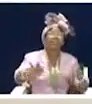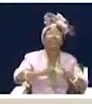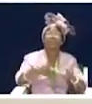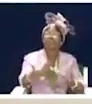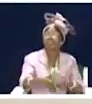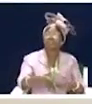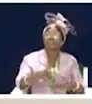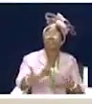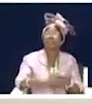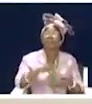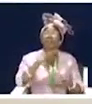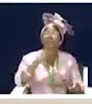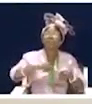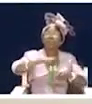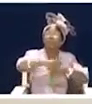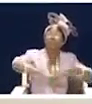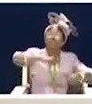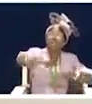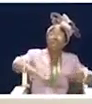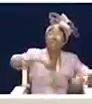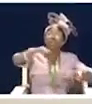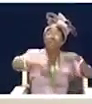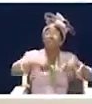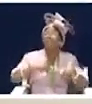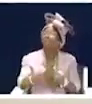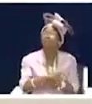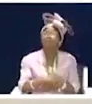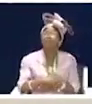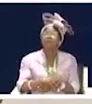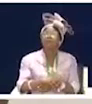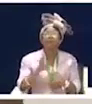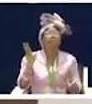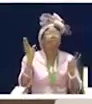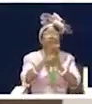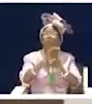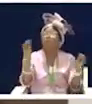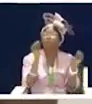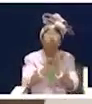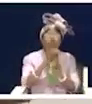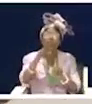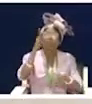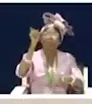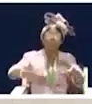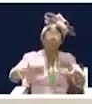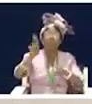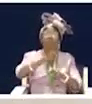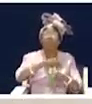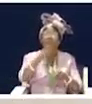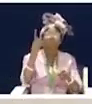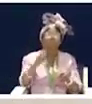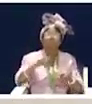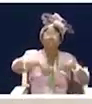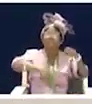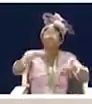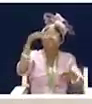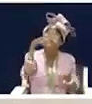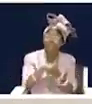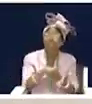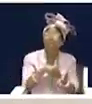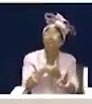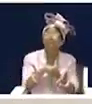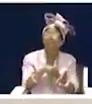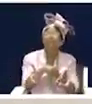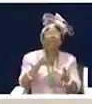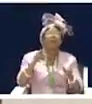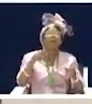fi se ese yi o won la wo won ni POP oran mo rara omo mi ba si kule mi na ba sunkun mi